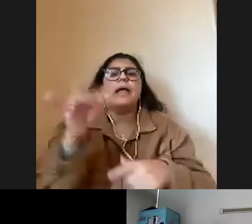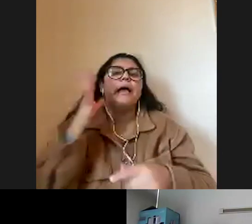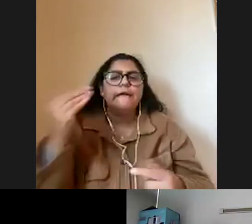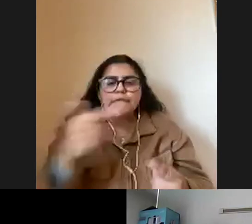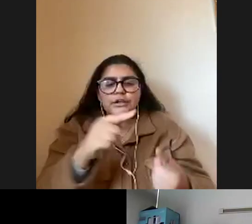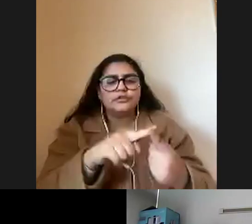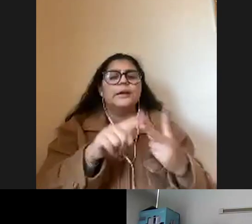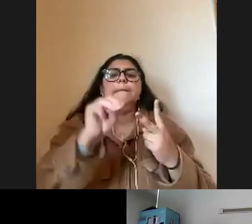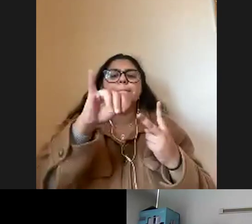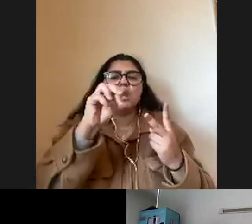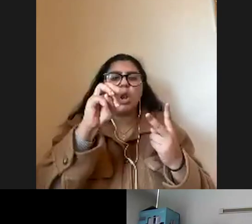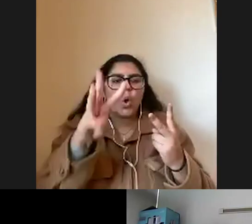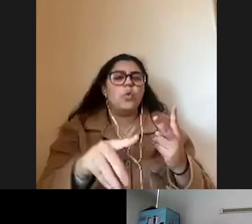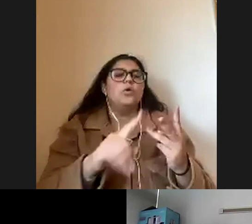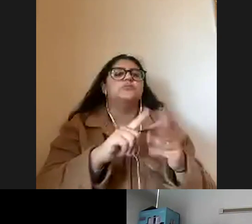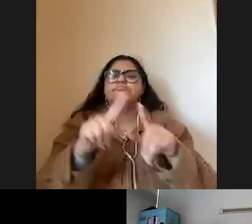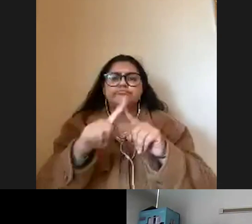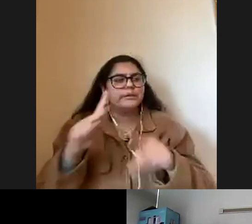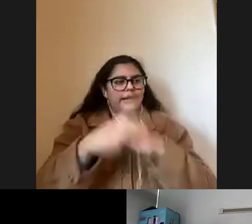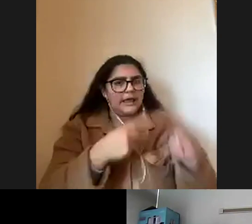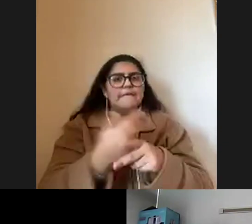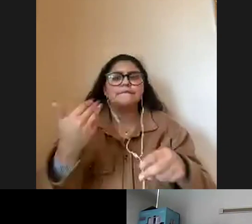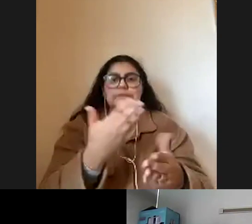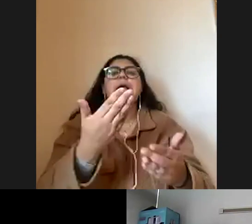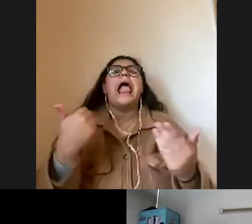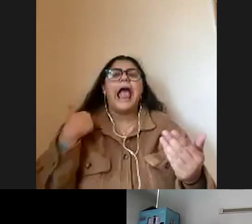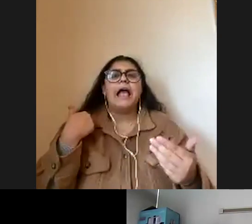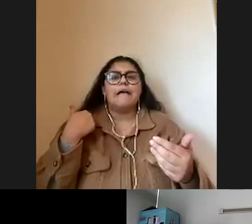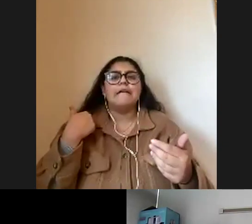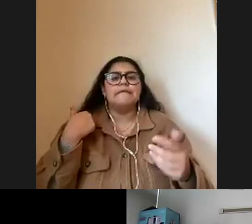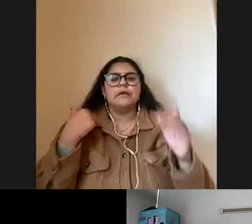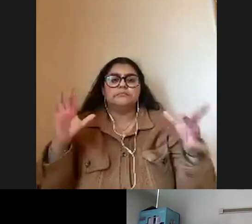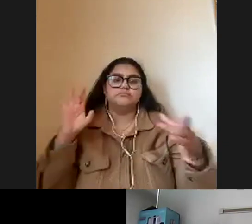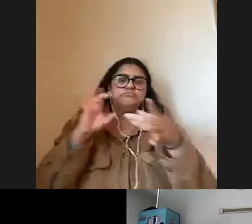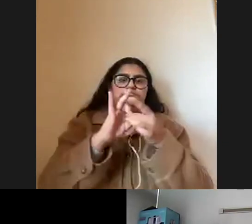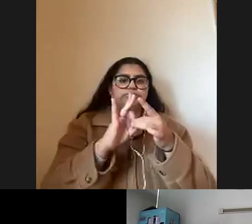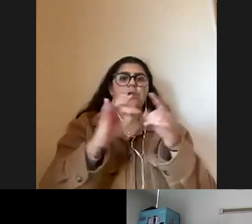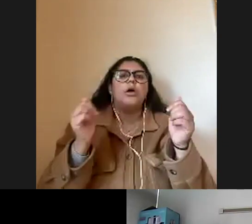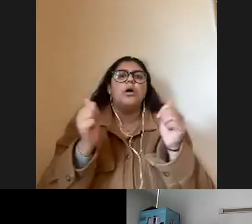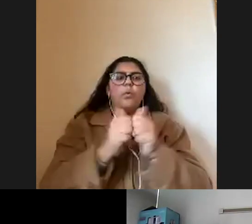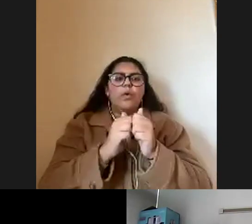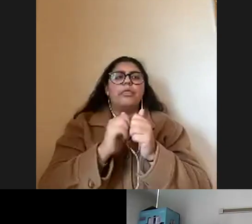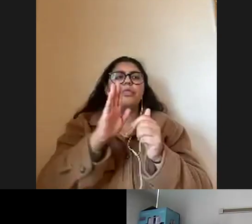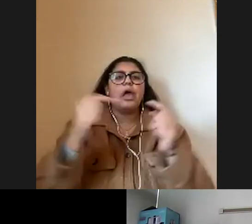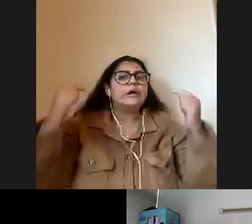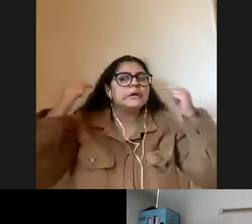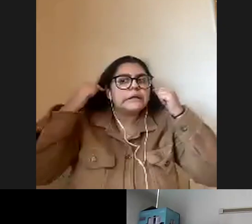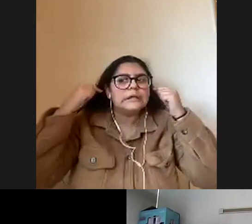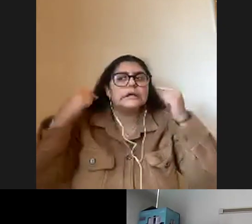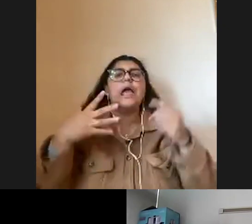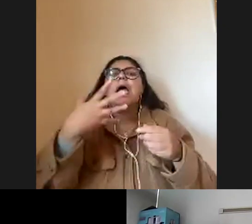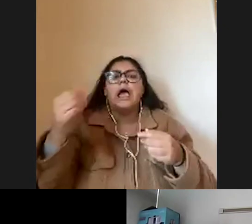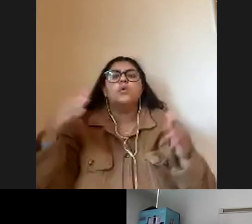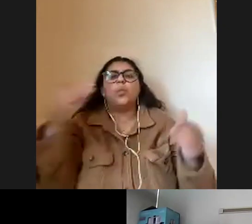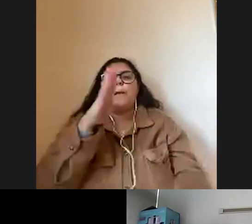some electric fishes, they have this additional connection between their inner ear and their swim bladder, which acts as kind of like a resonating chamber.